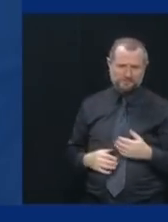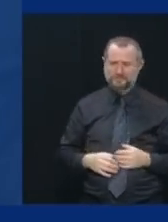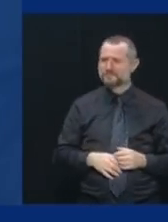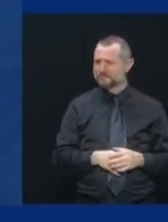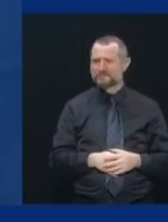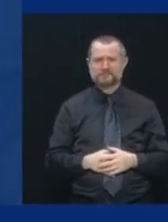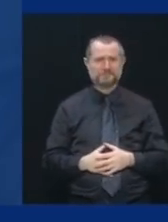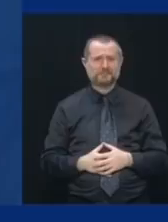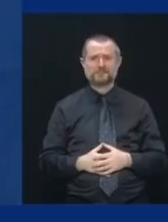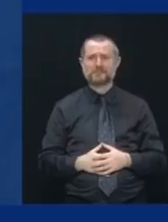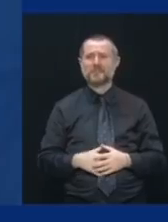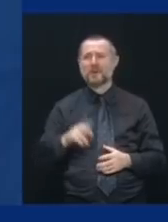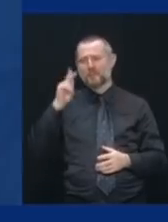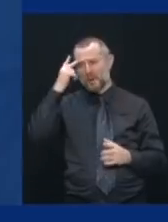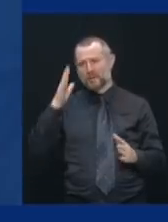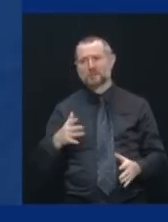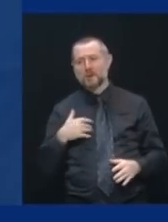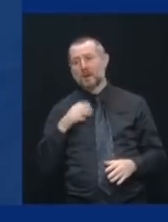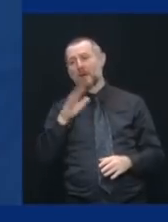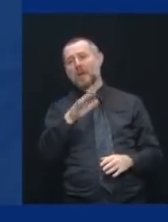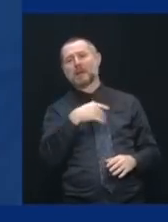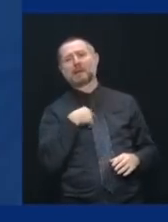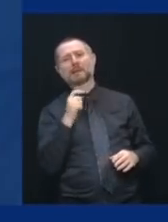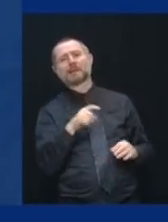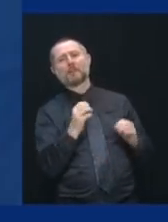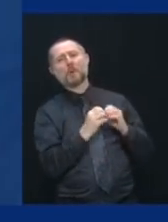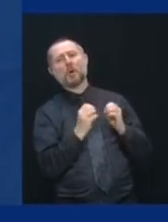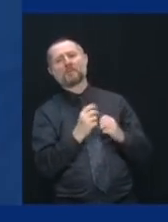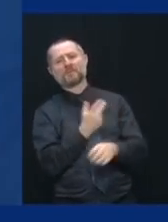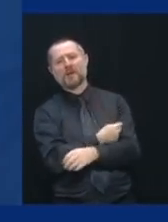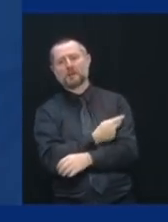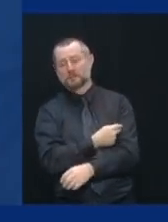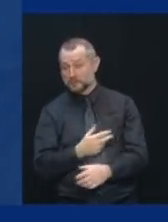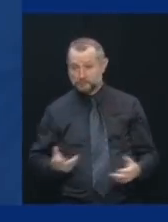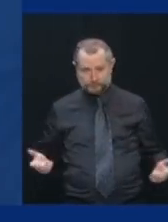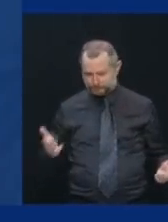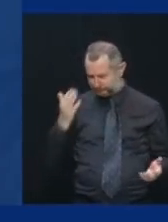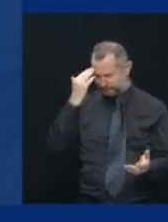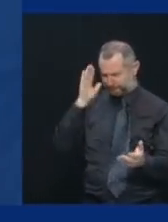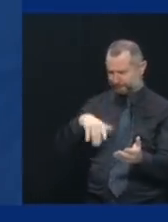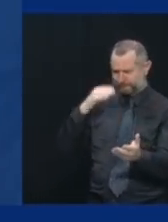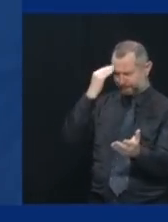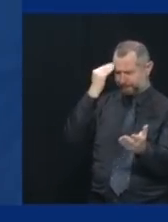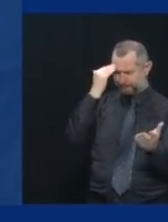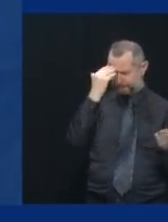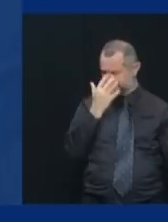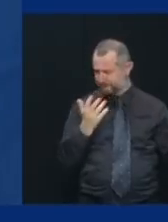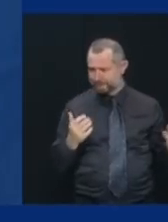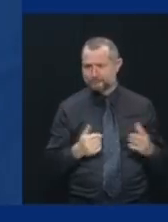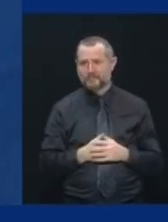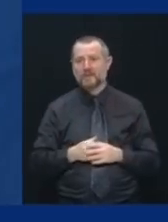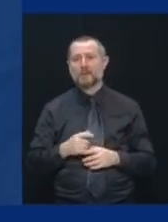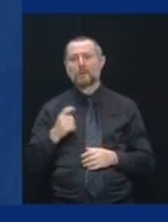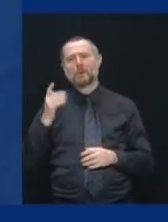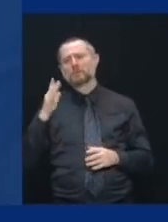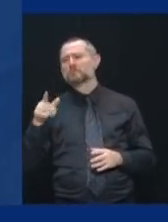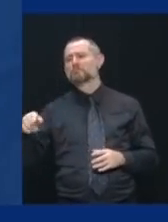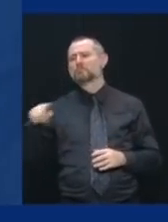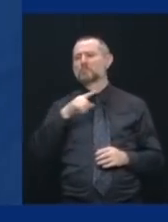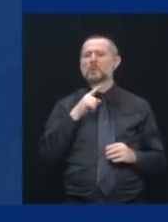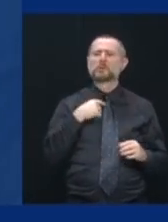Every politician will say, I need more, and we should help this group and this group and this group and this